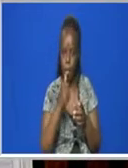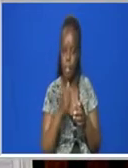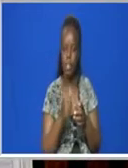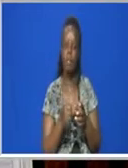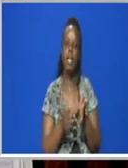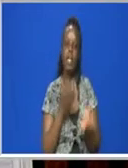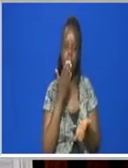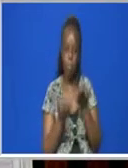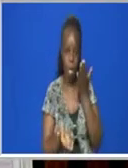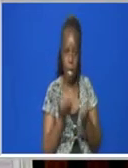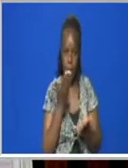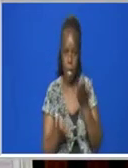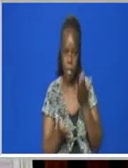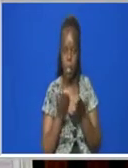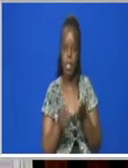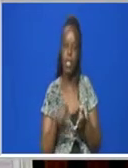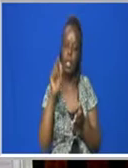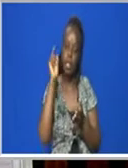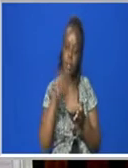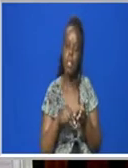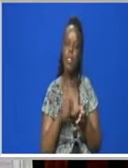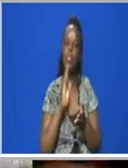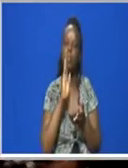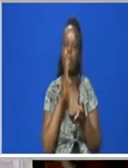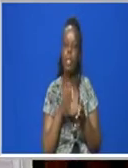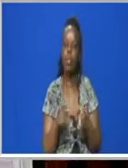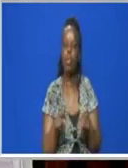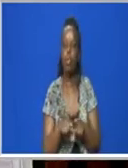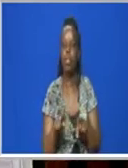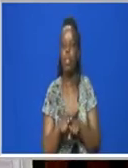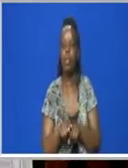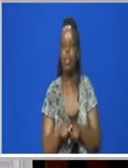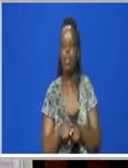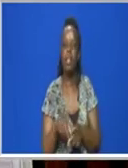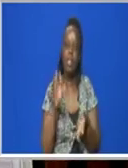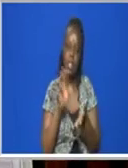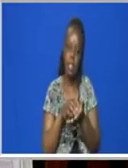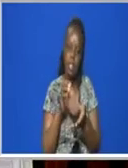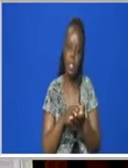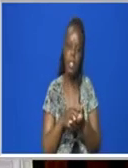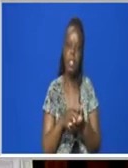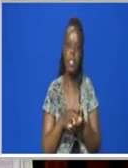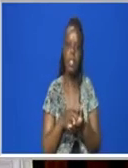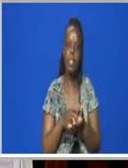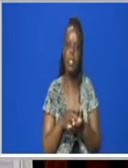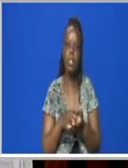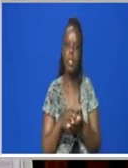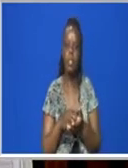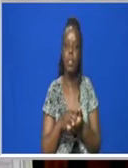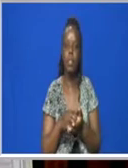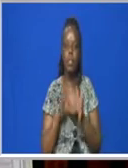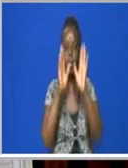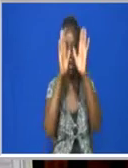point, and it must also have the correct state symbols. Those are the fundamental